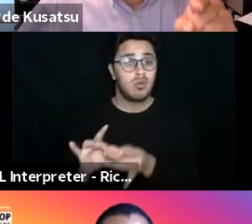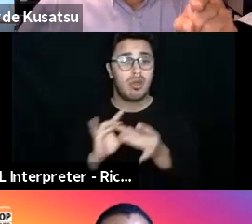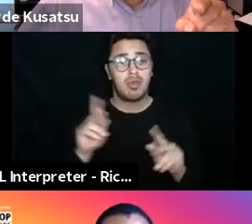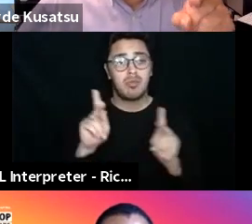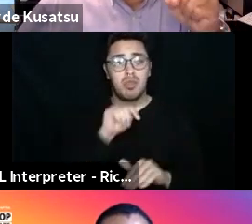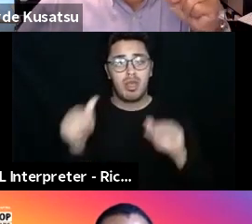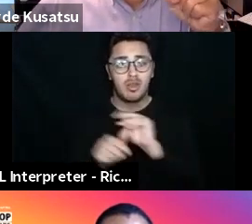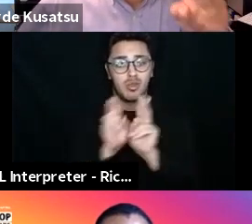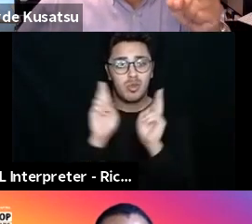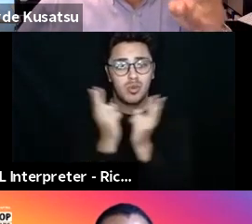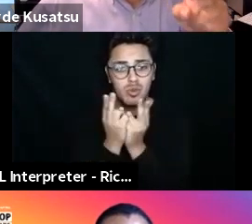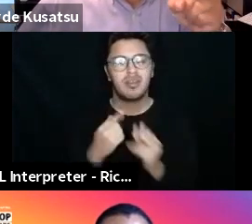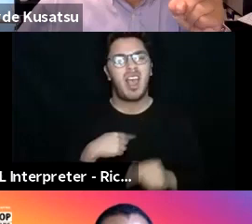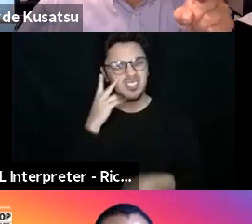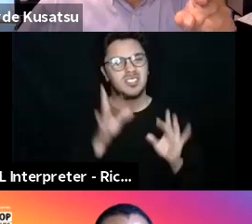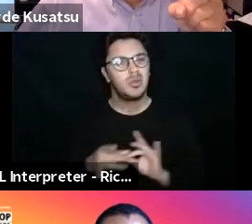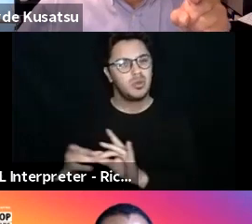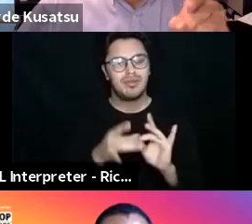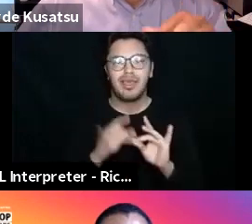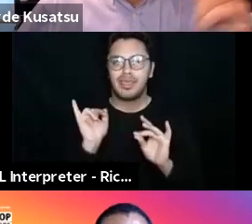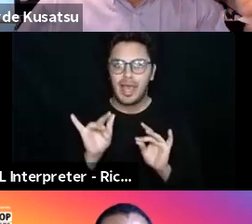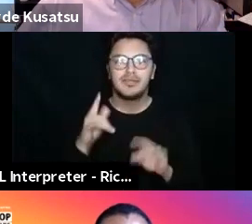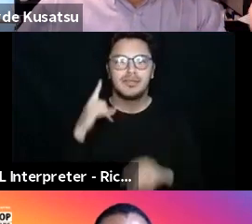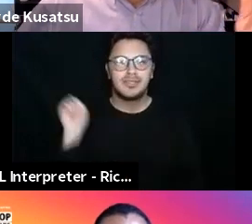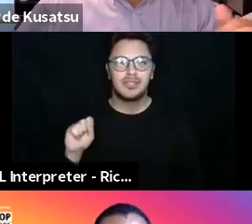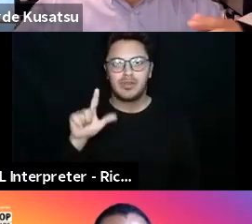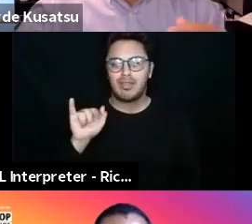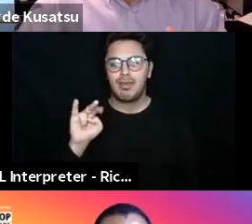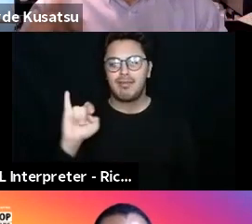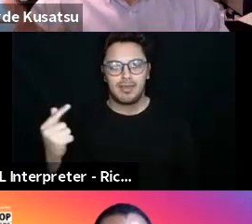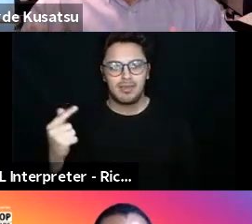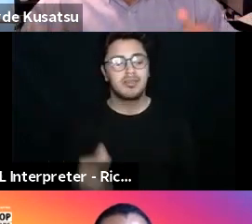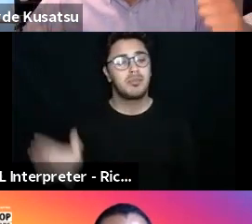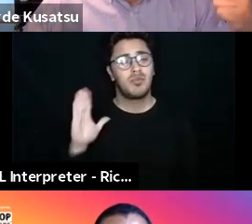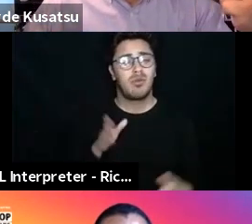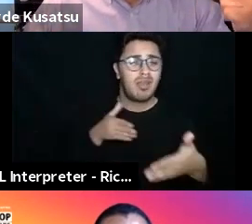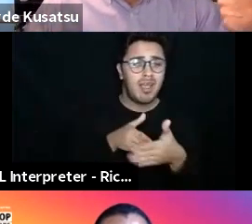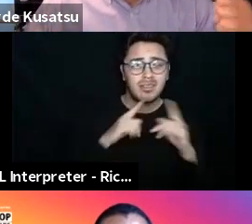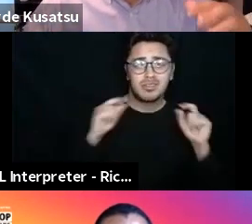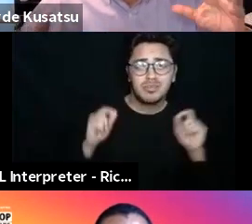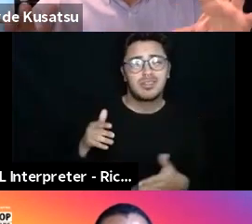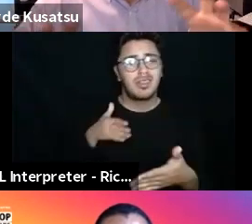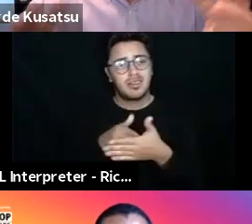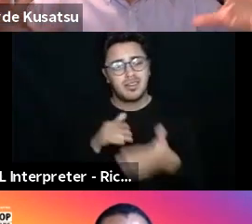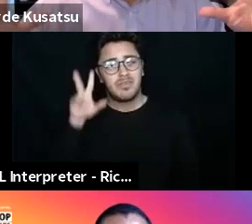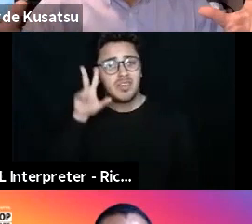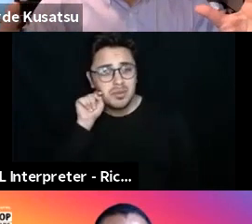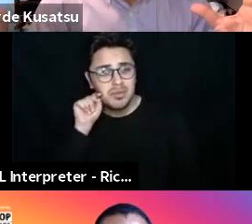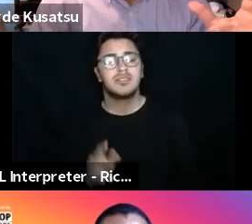see unity now, and that is the silver lining of this all. Before it was anti-Japanese or anti-Chinese or anti-Vietnamese, but this